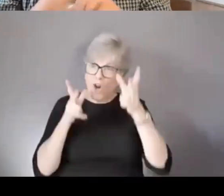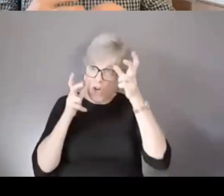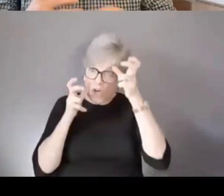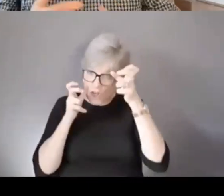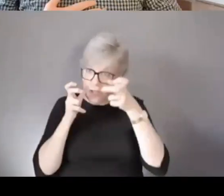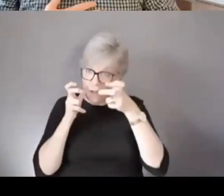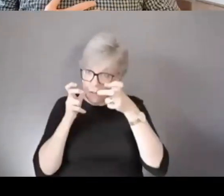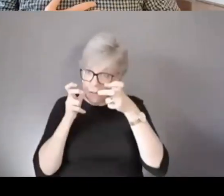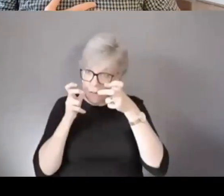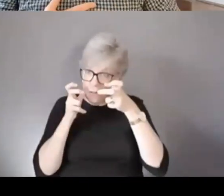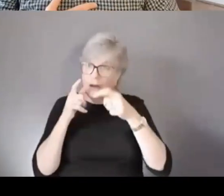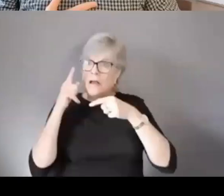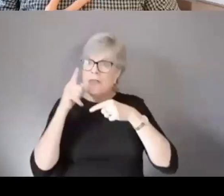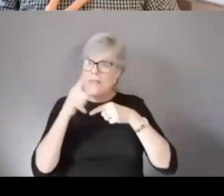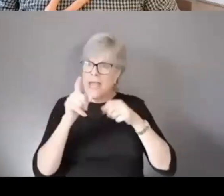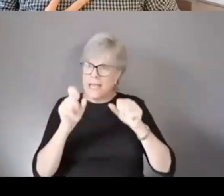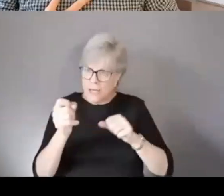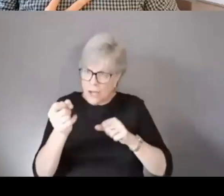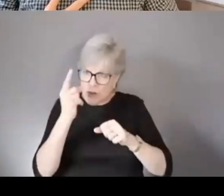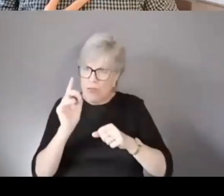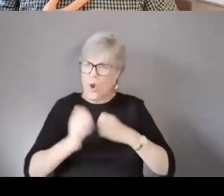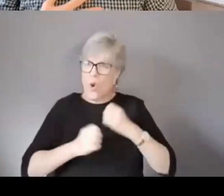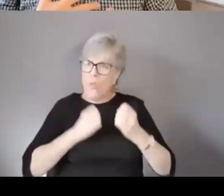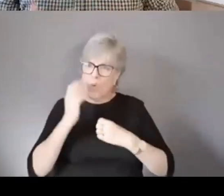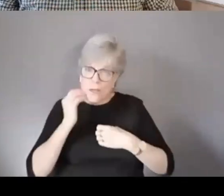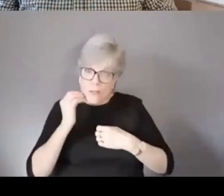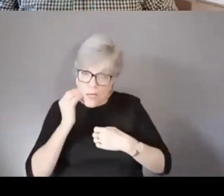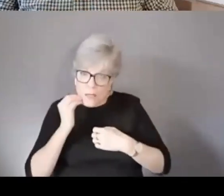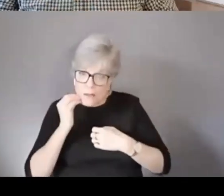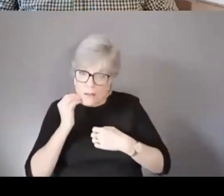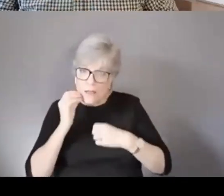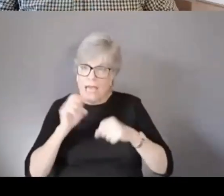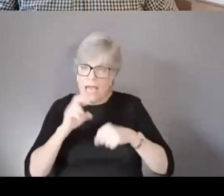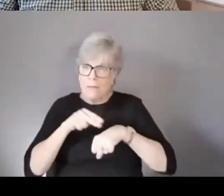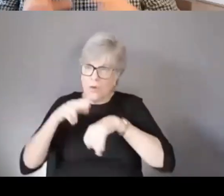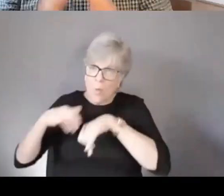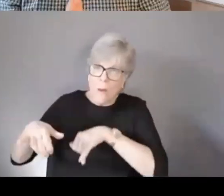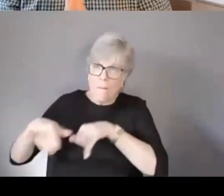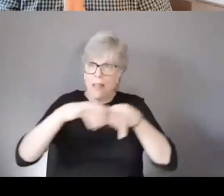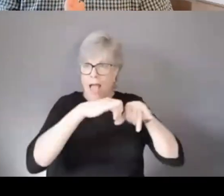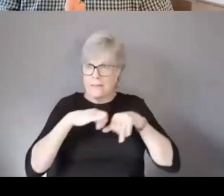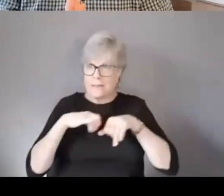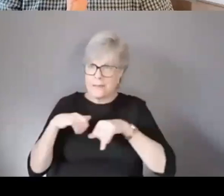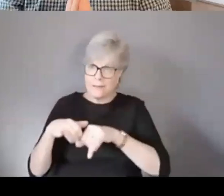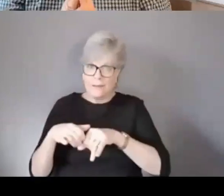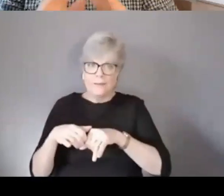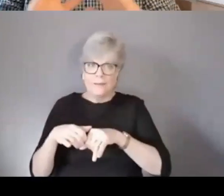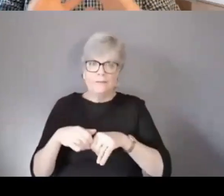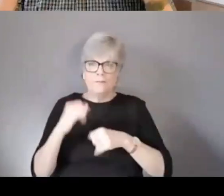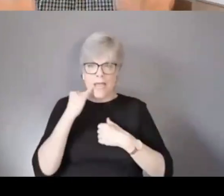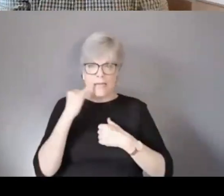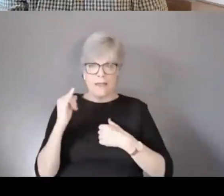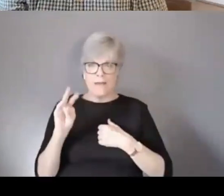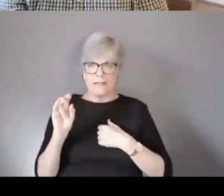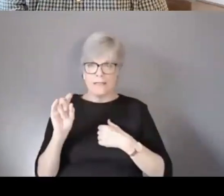and so that they can understand that their emotional experience can be normalized. Right? So the idea of validation is